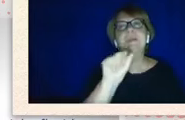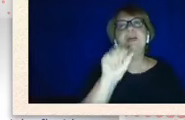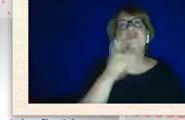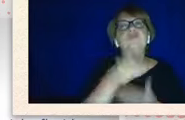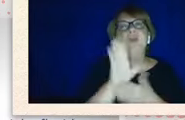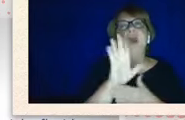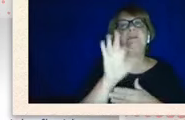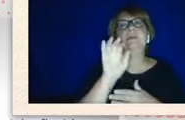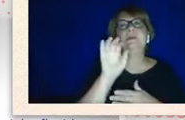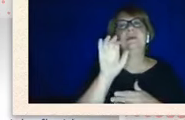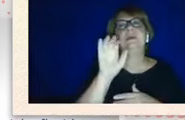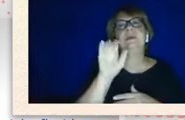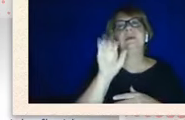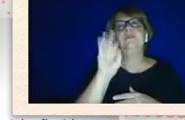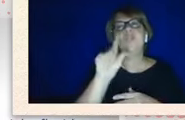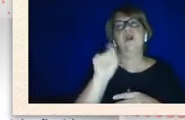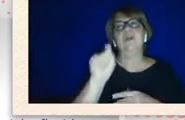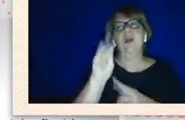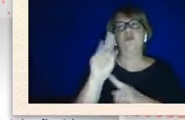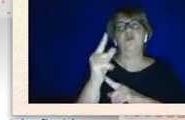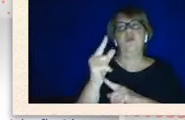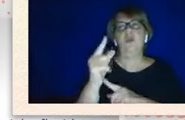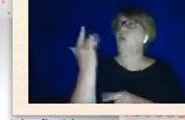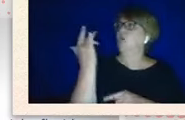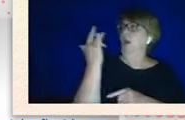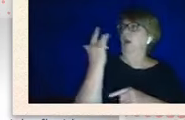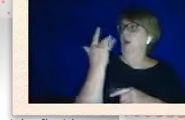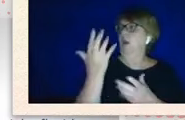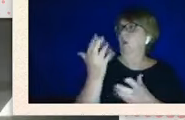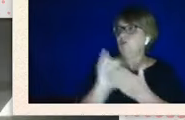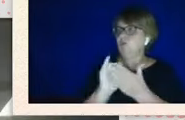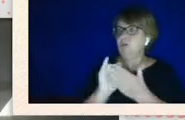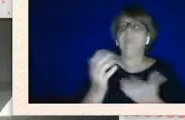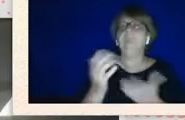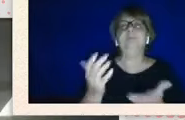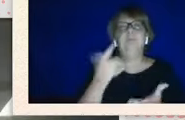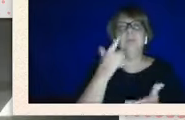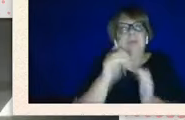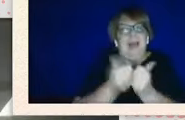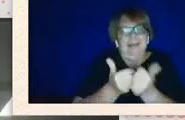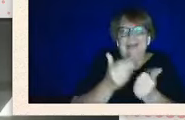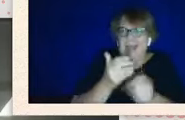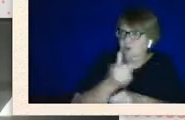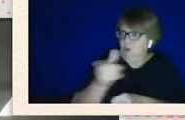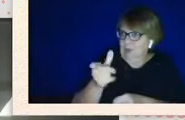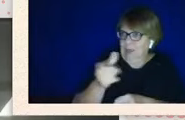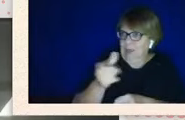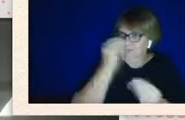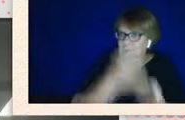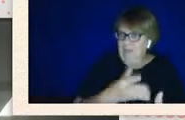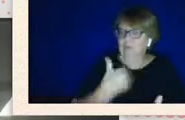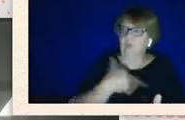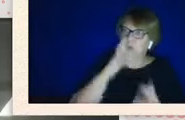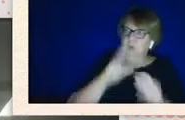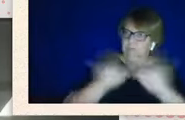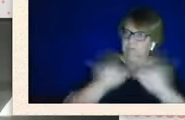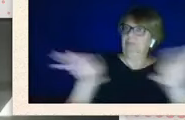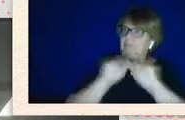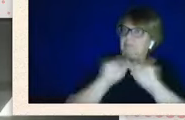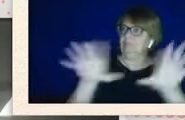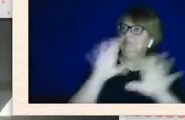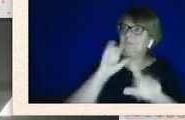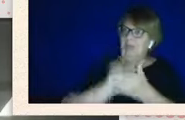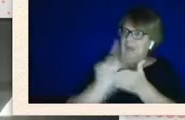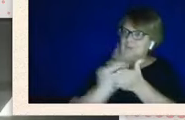atvfl@disabilityrights.org. And why would you want to do this? Because this is how you're going to get the information. We send out weekly emails. In